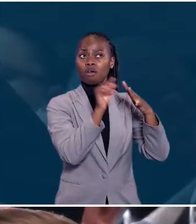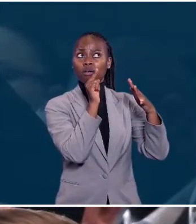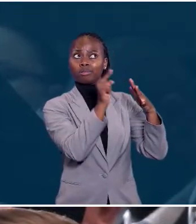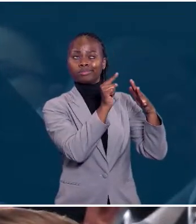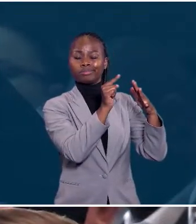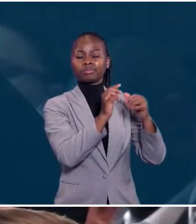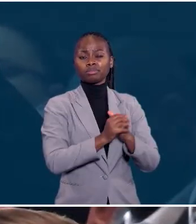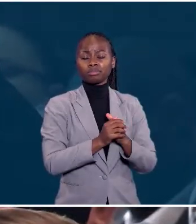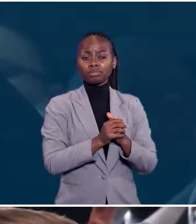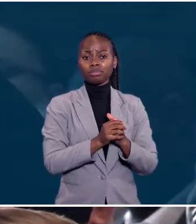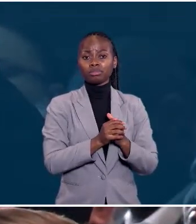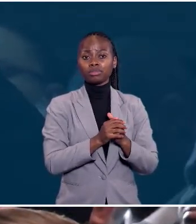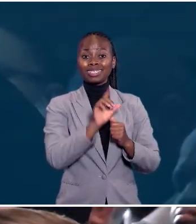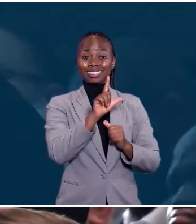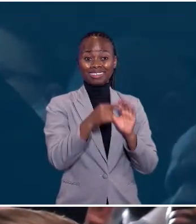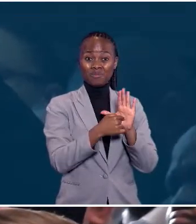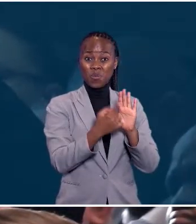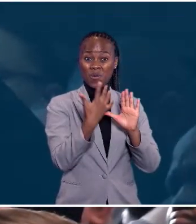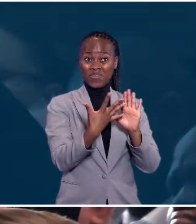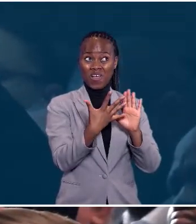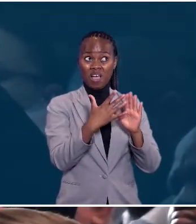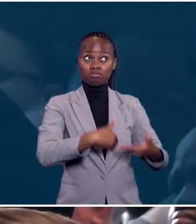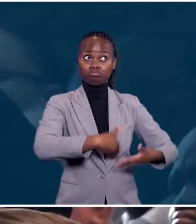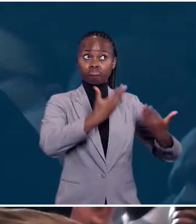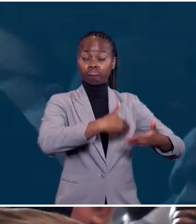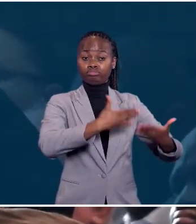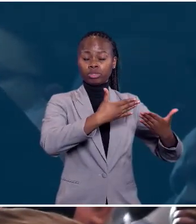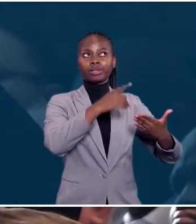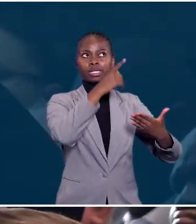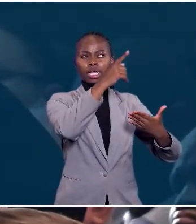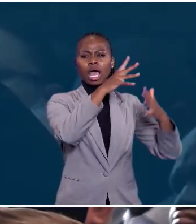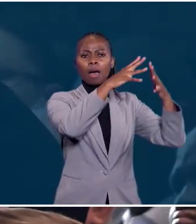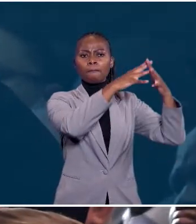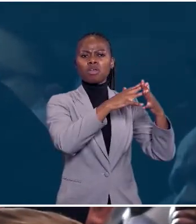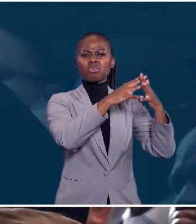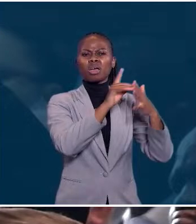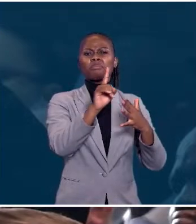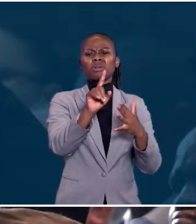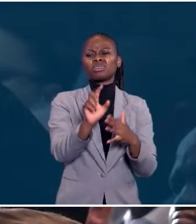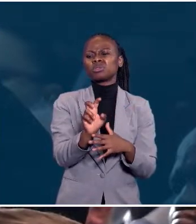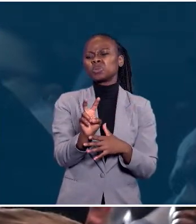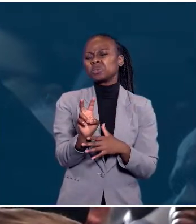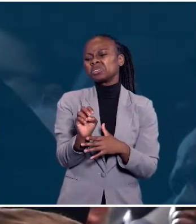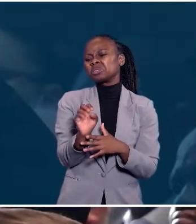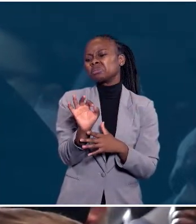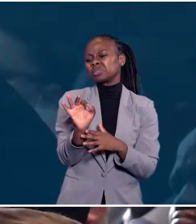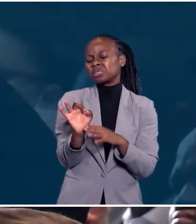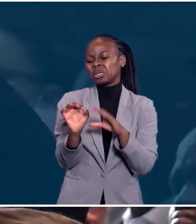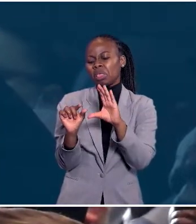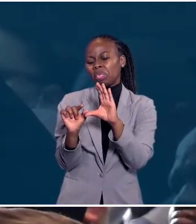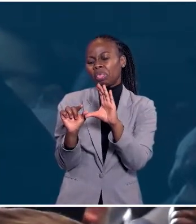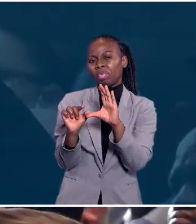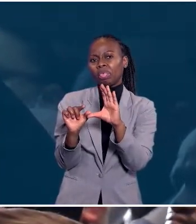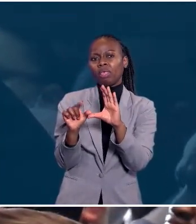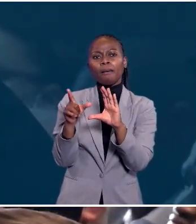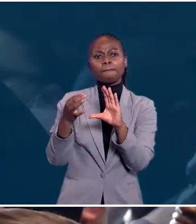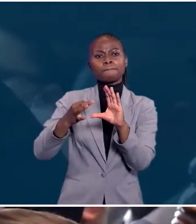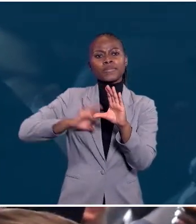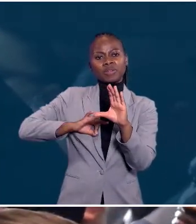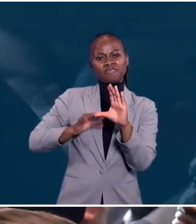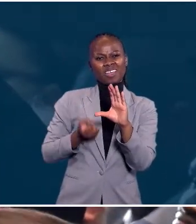US, only 25% of them benefit from AGOA. So that's why when Chris put up those graphs, you could see